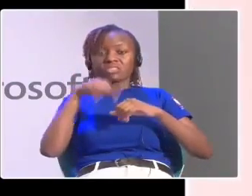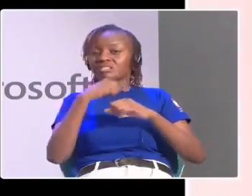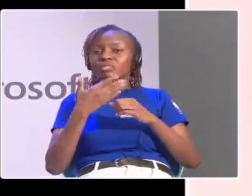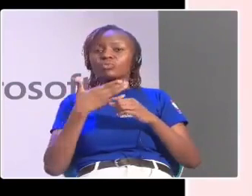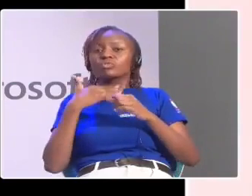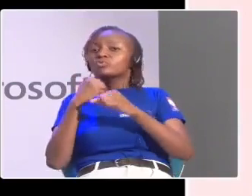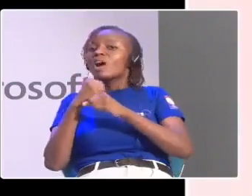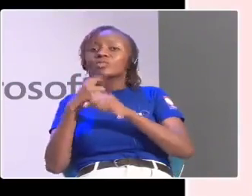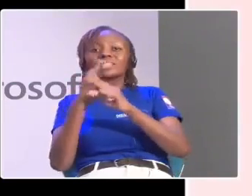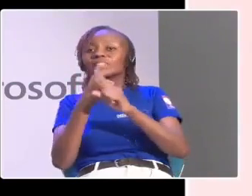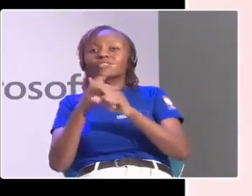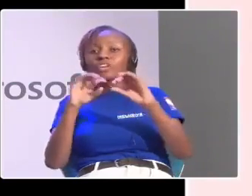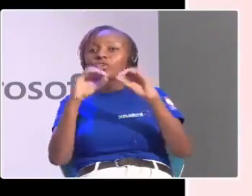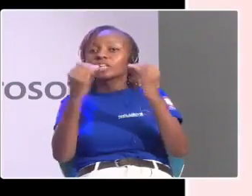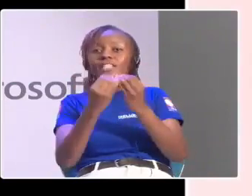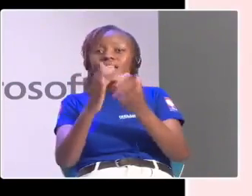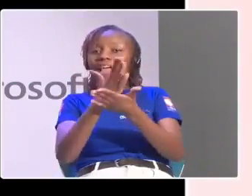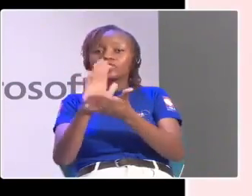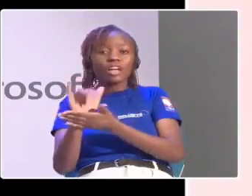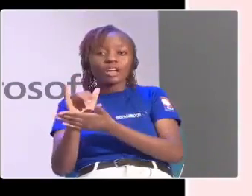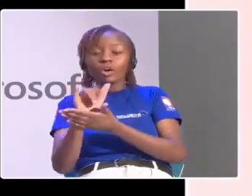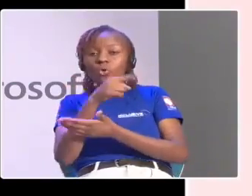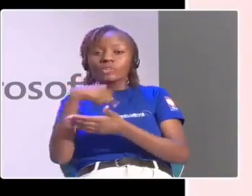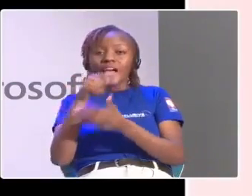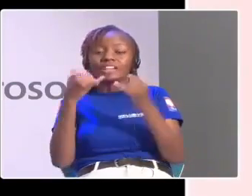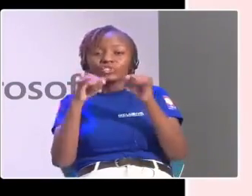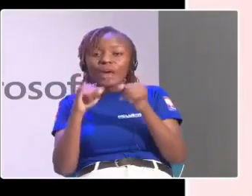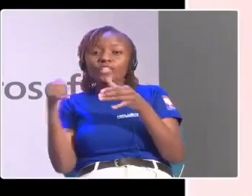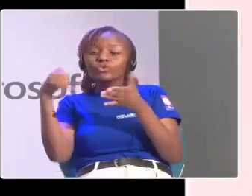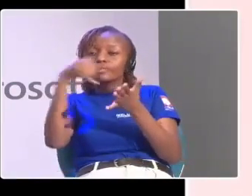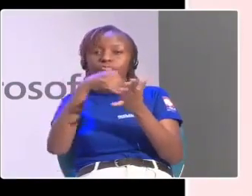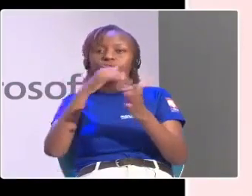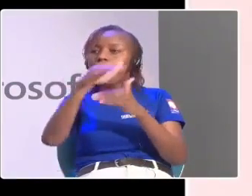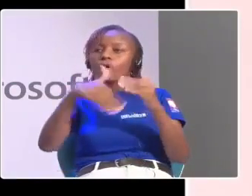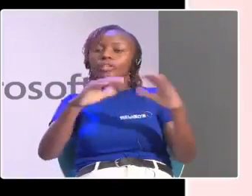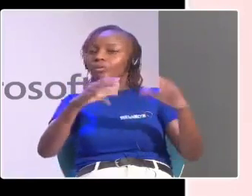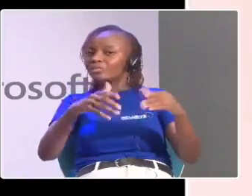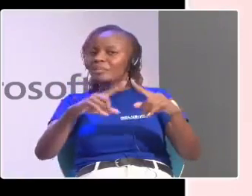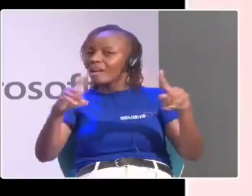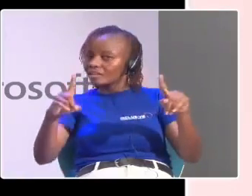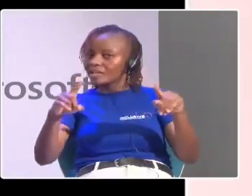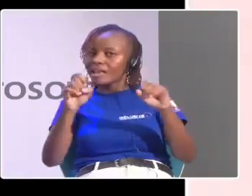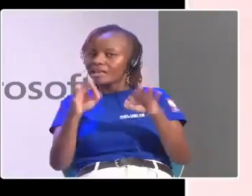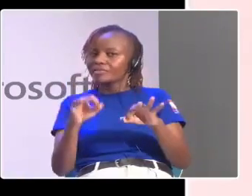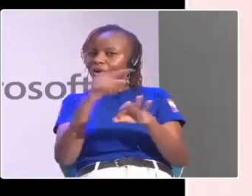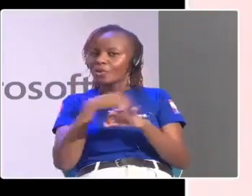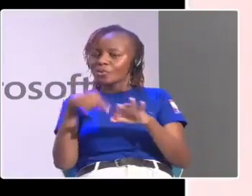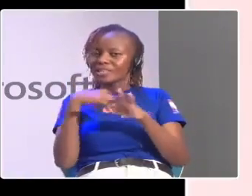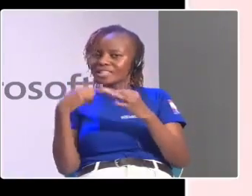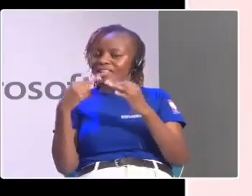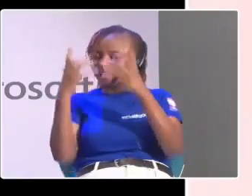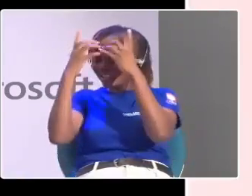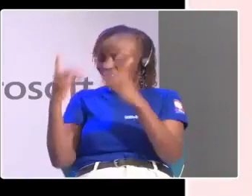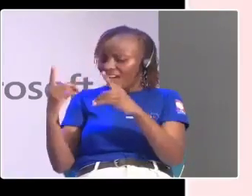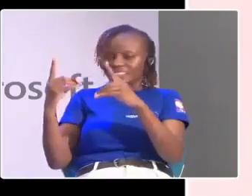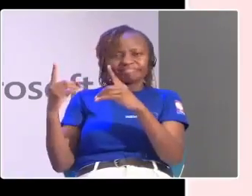share it. We found the best way to help the community is by engaging with the community, but if we were to solve something at Google and